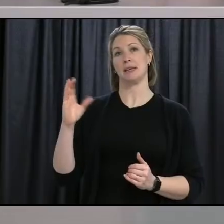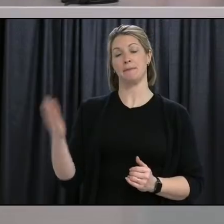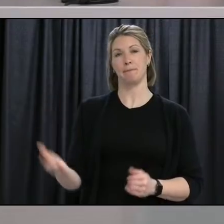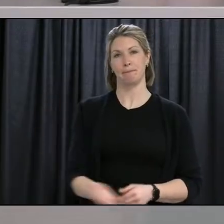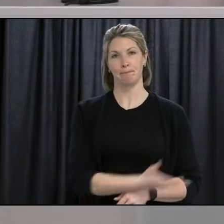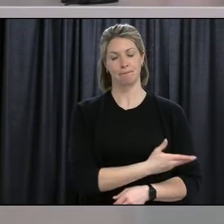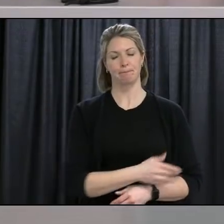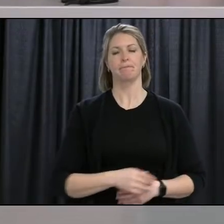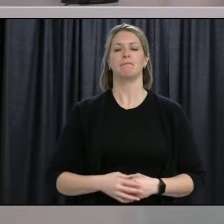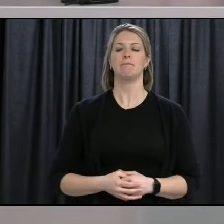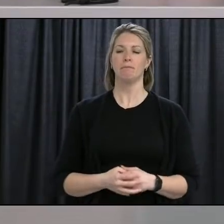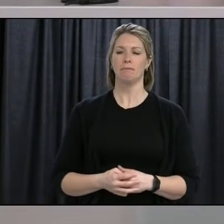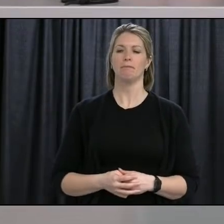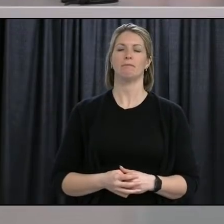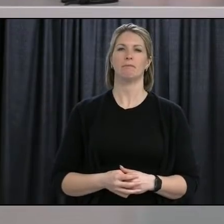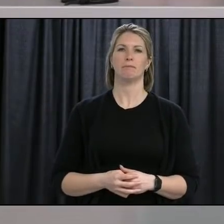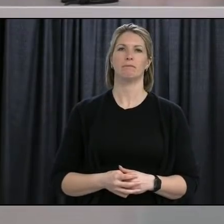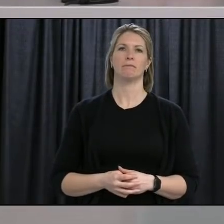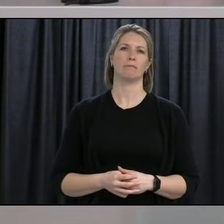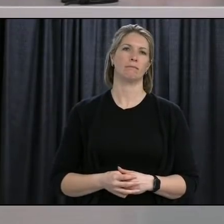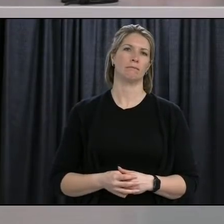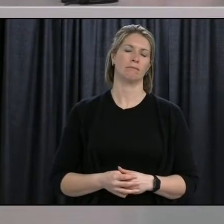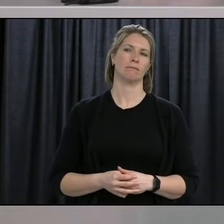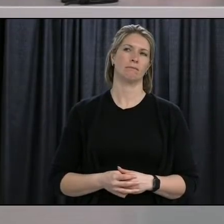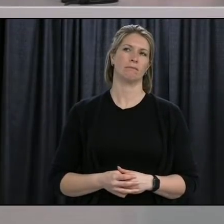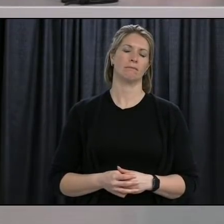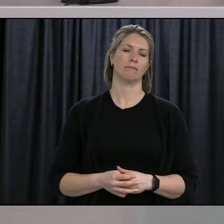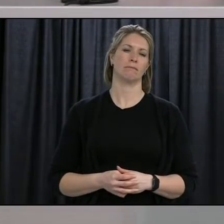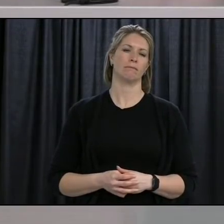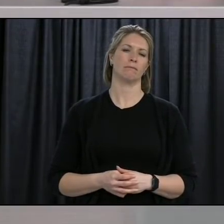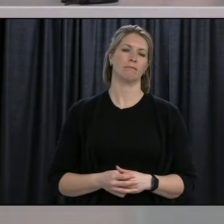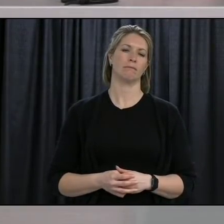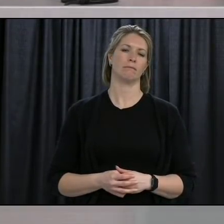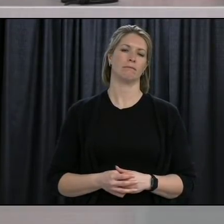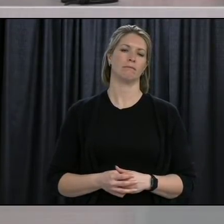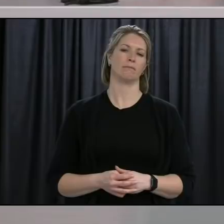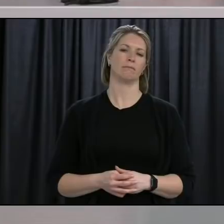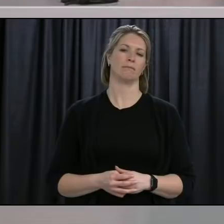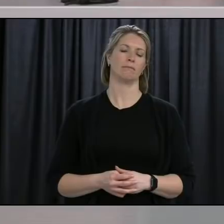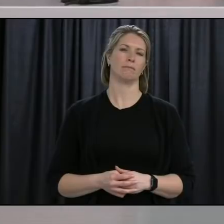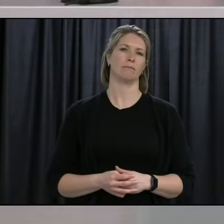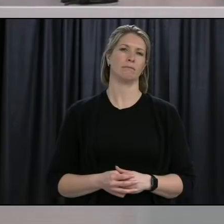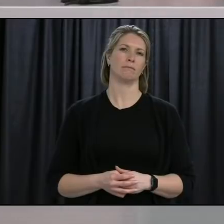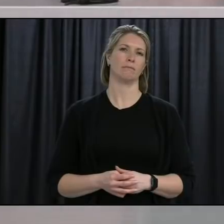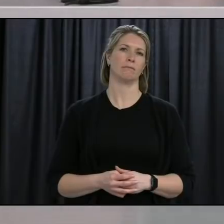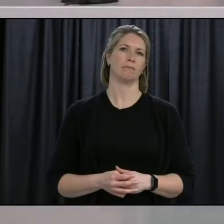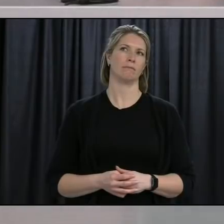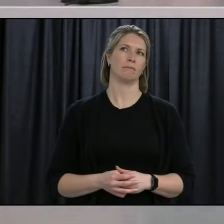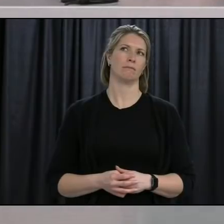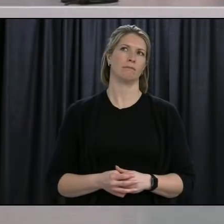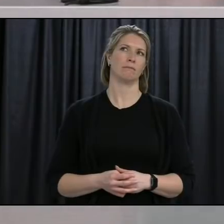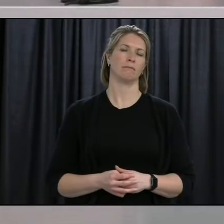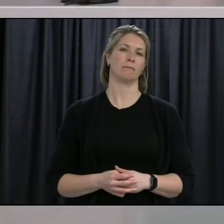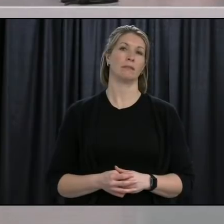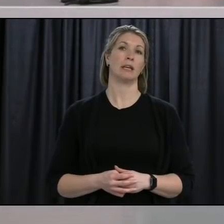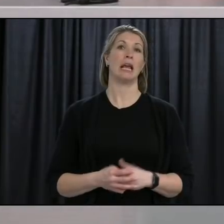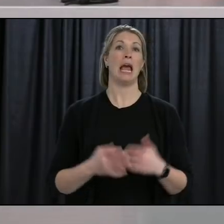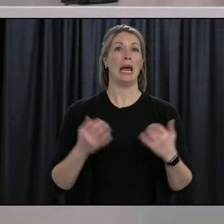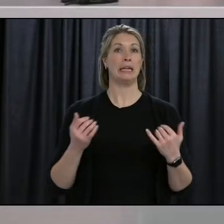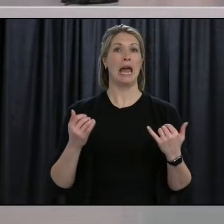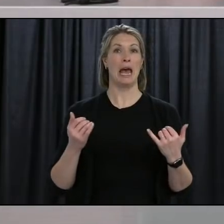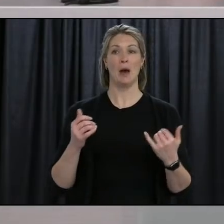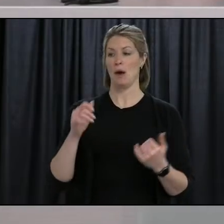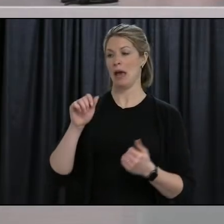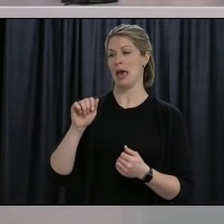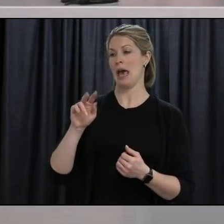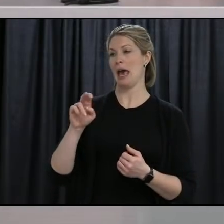you. You addressed traveling from the Avalon, which is level 5, to areas that are level 4, but we're